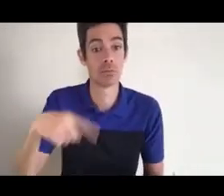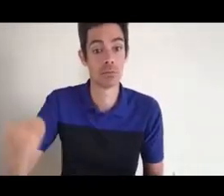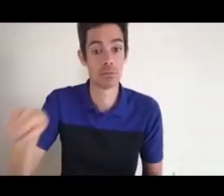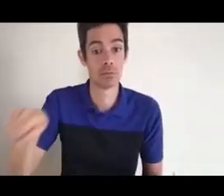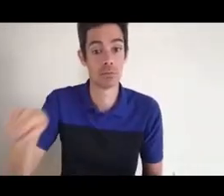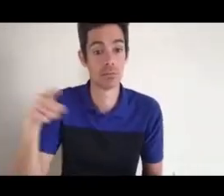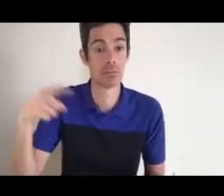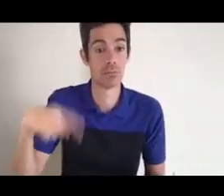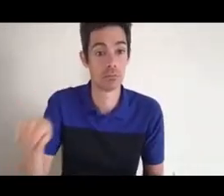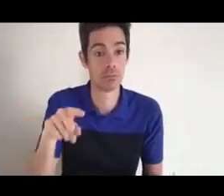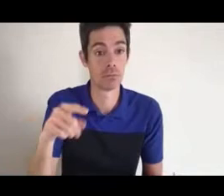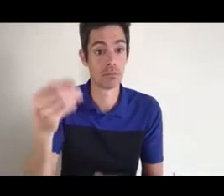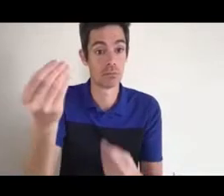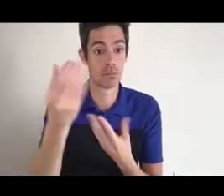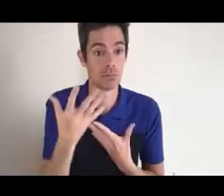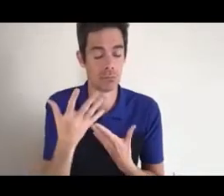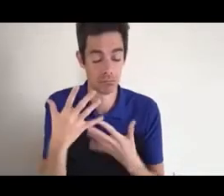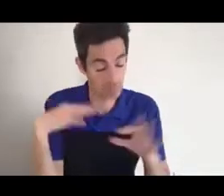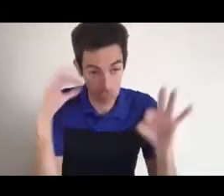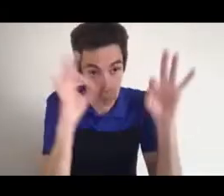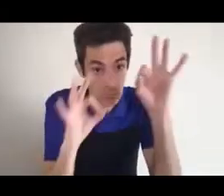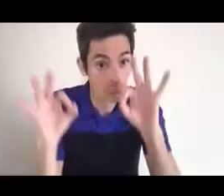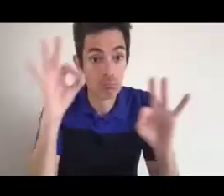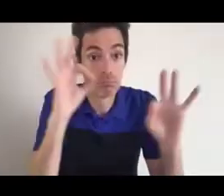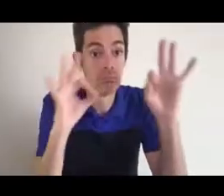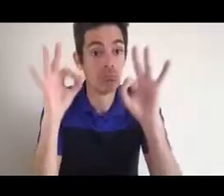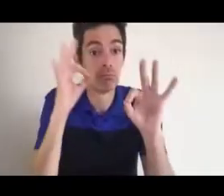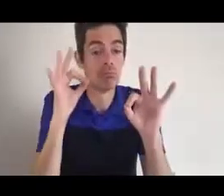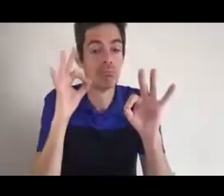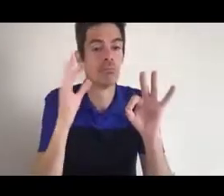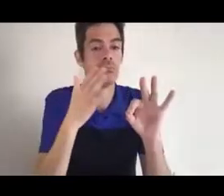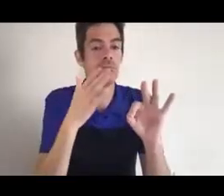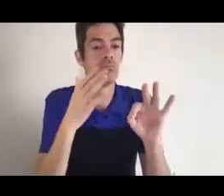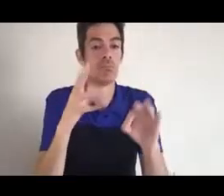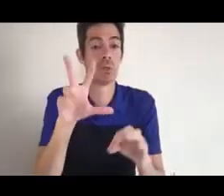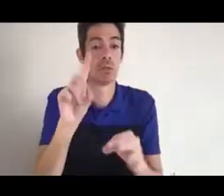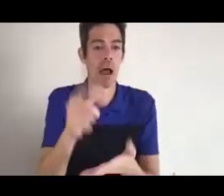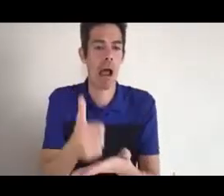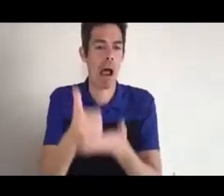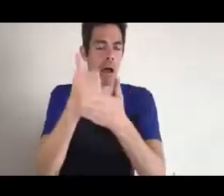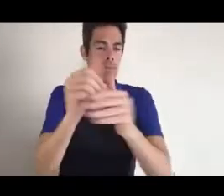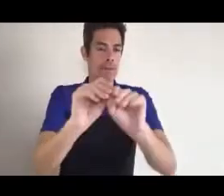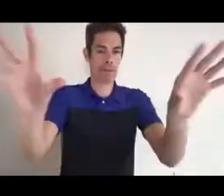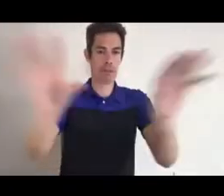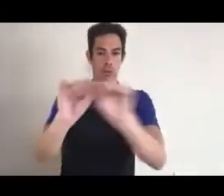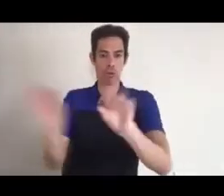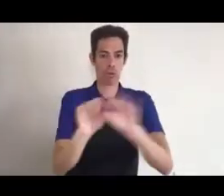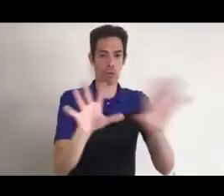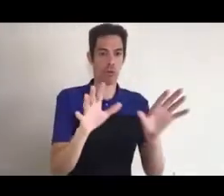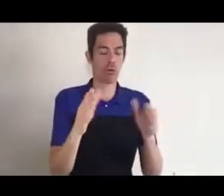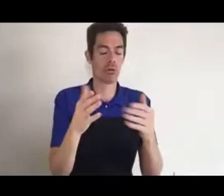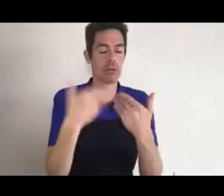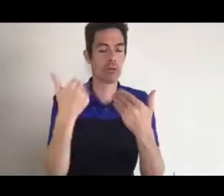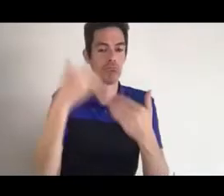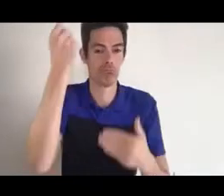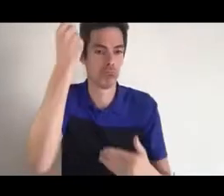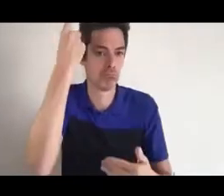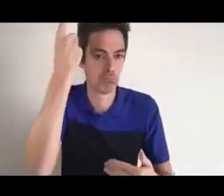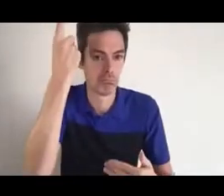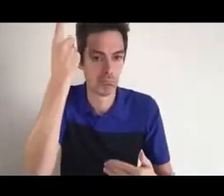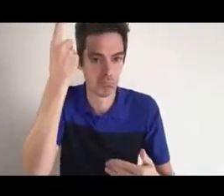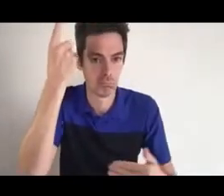space, you watch them, they let me know, and I just, I don't get it. It's